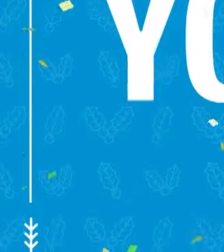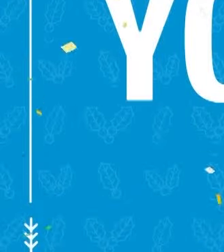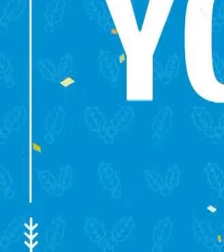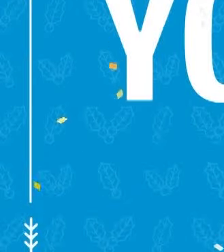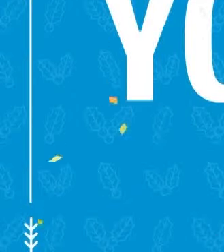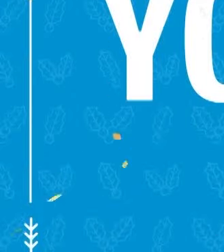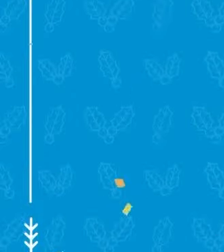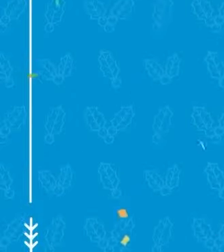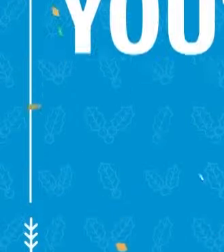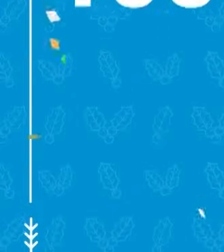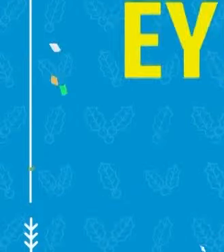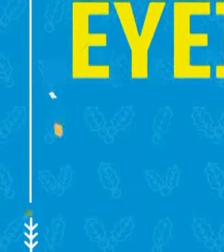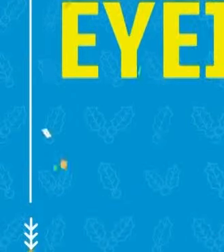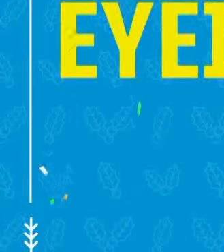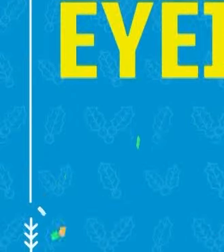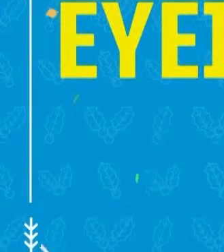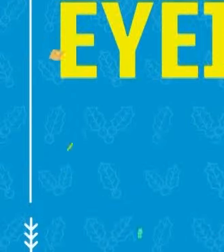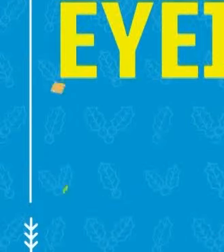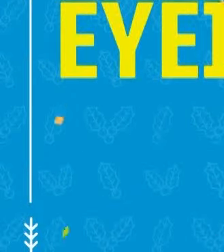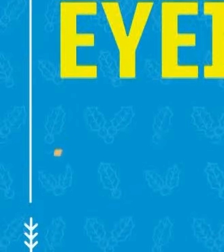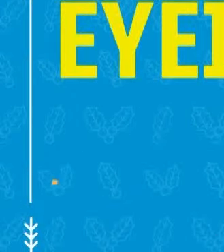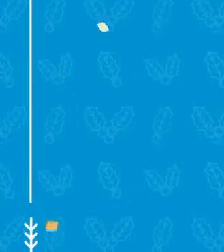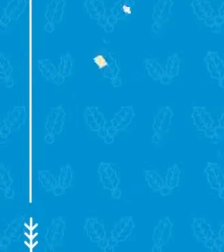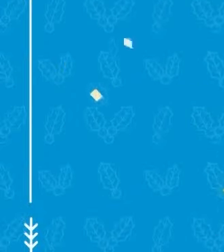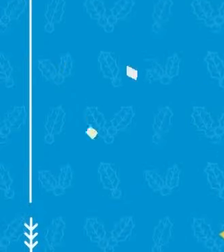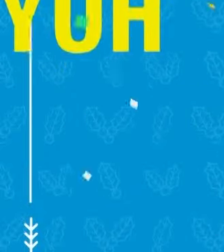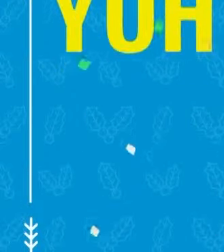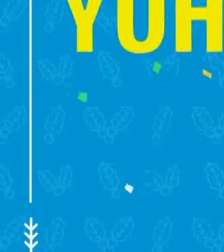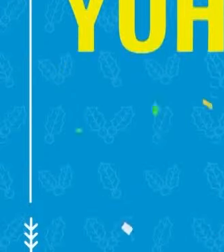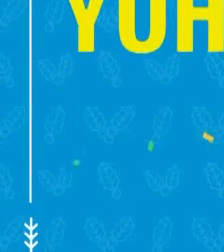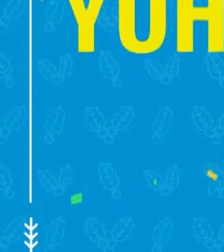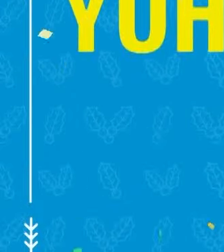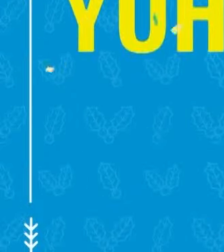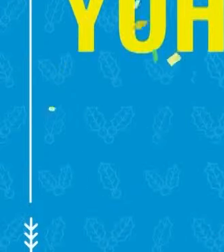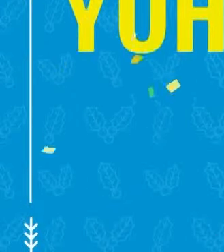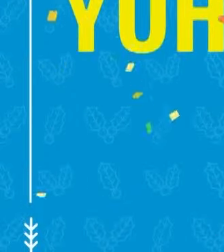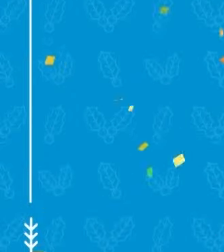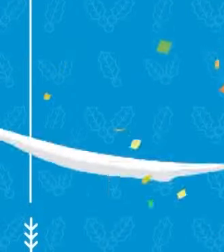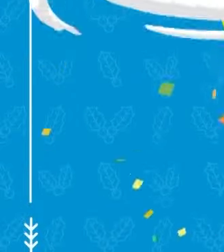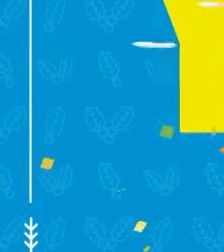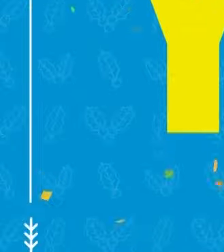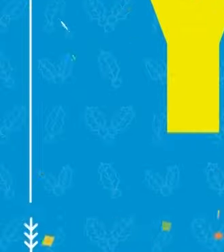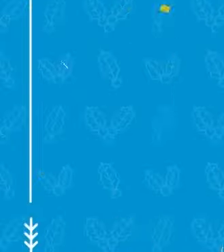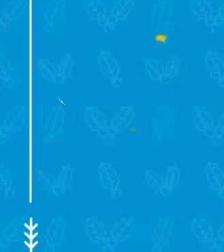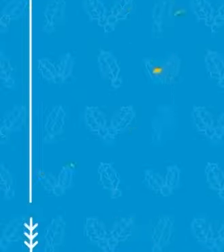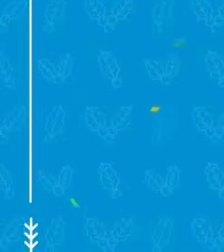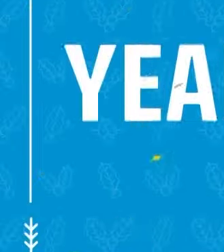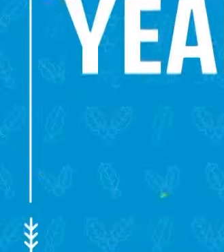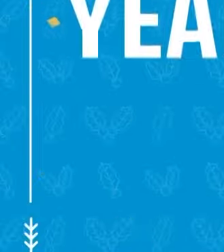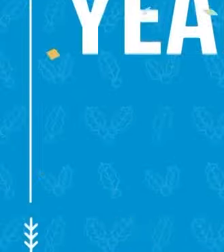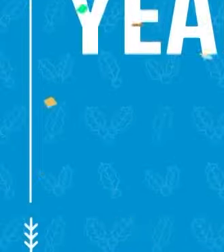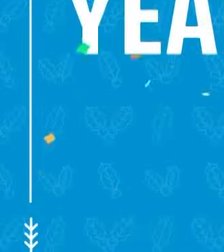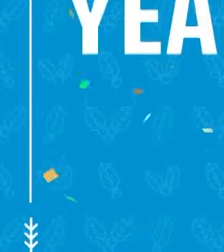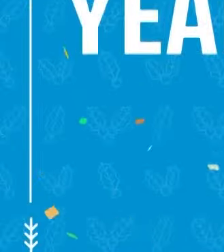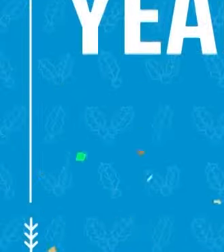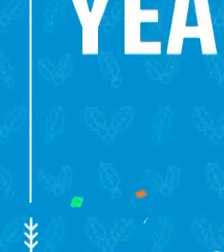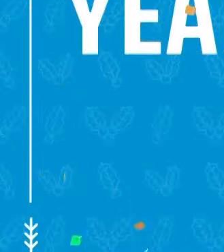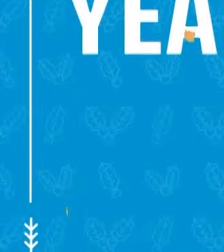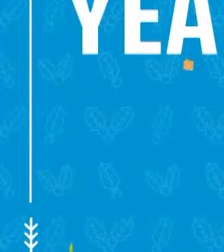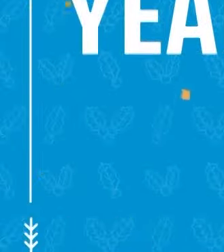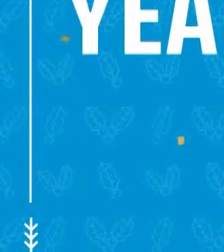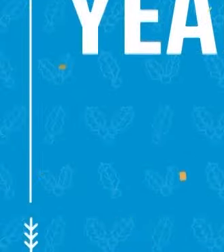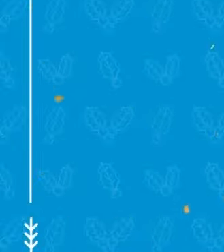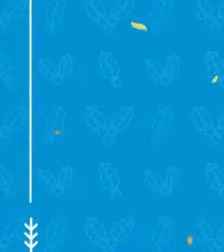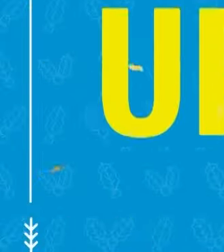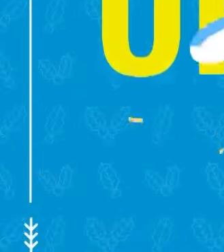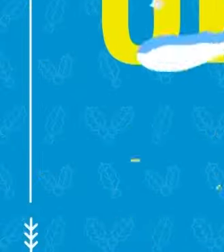get everything you want. That new TV you've been eyeing, new curtains to brighten up your home, and yes, your ham and grog secured